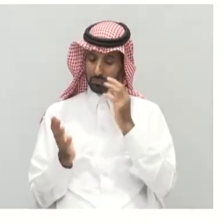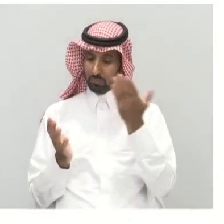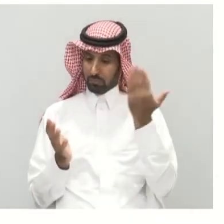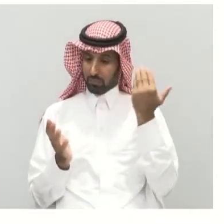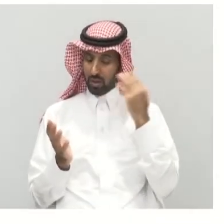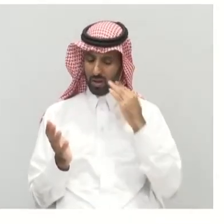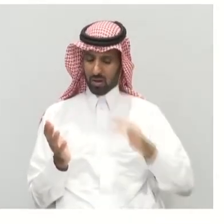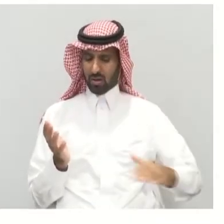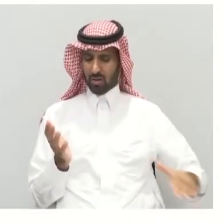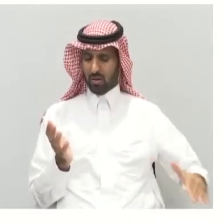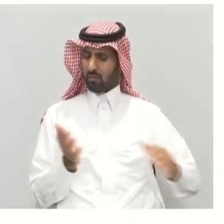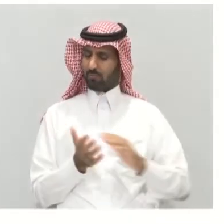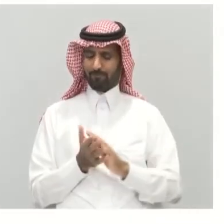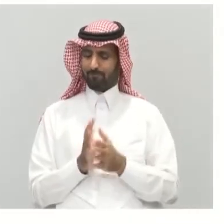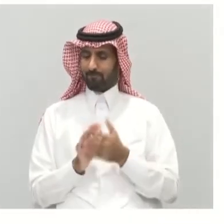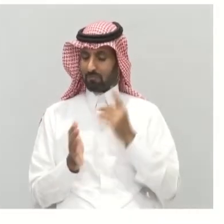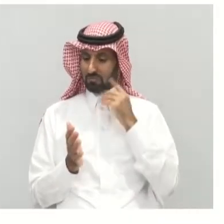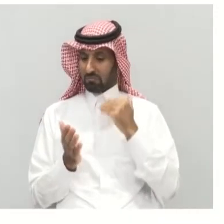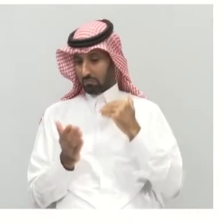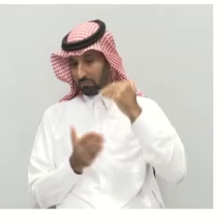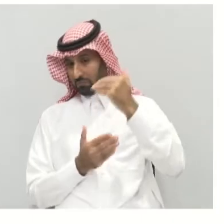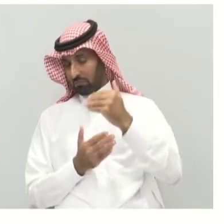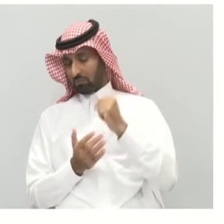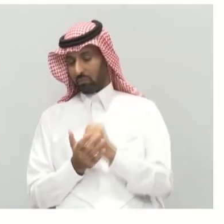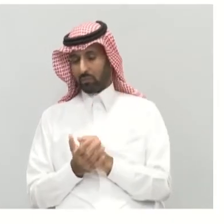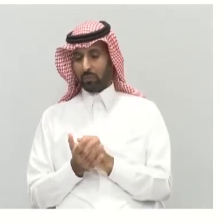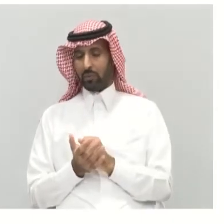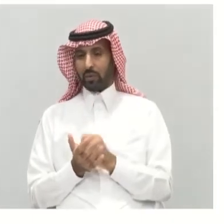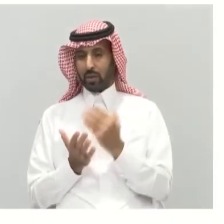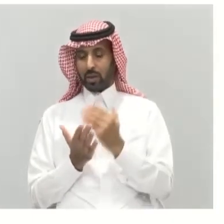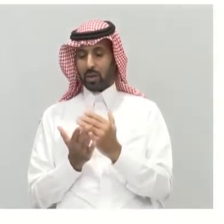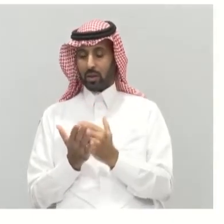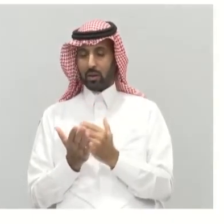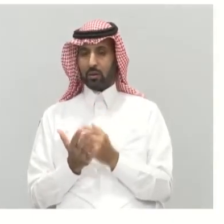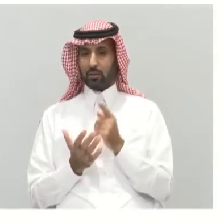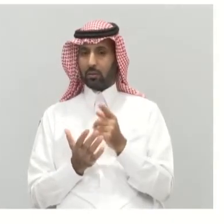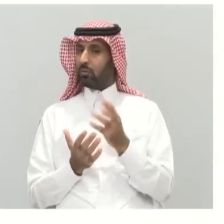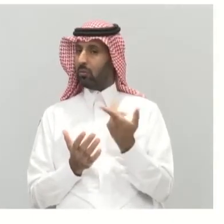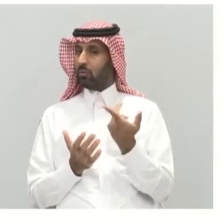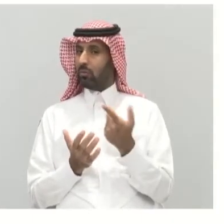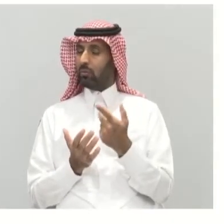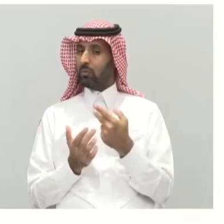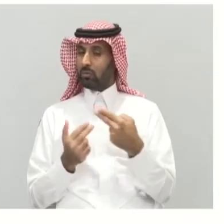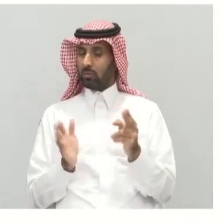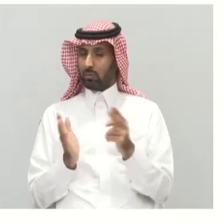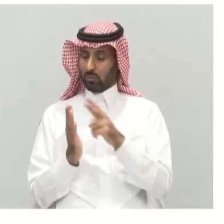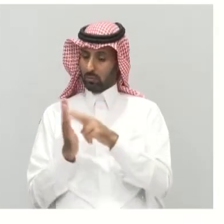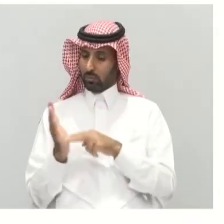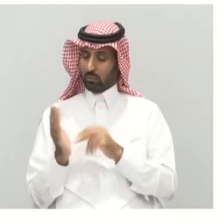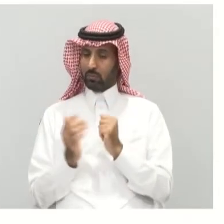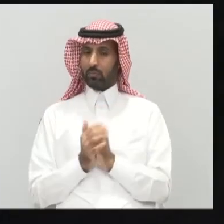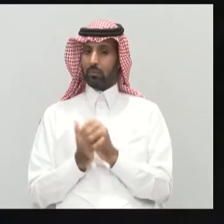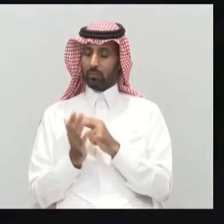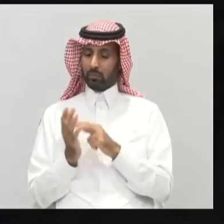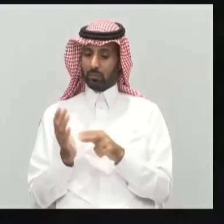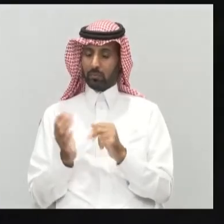write when I was 6, when I was 5, when, it depends on you. Our unit is about